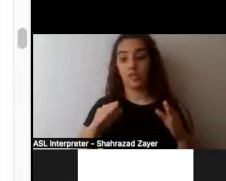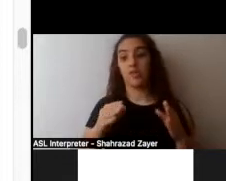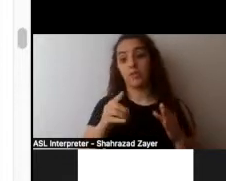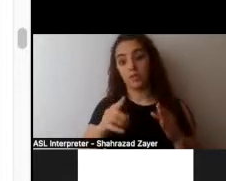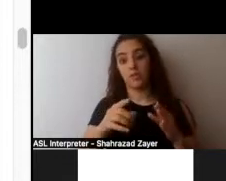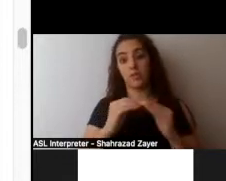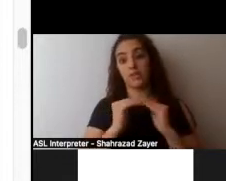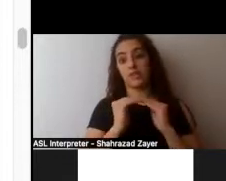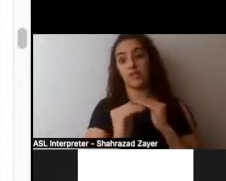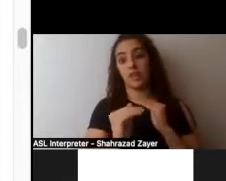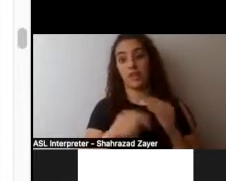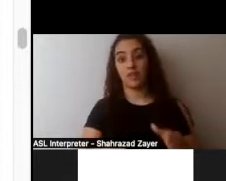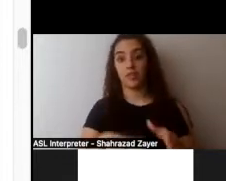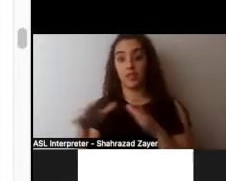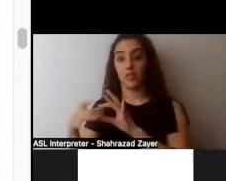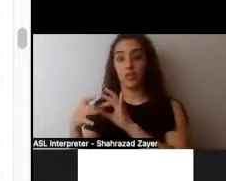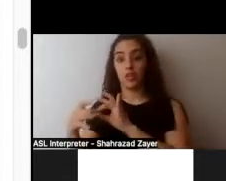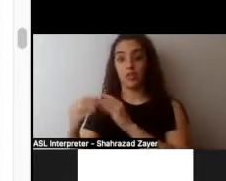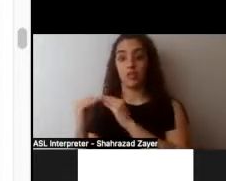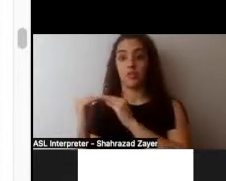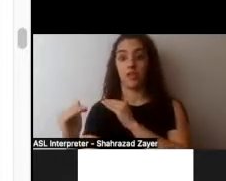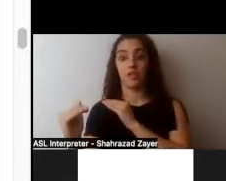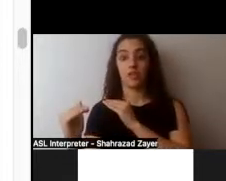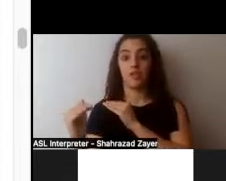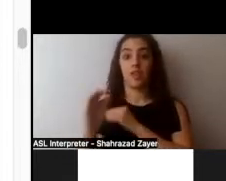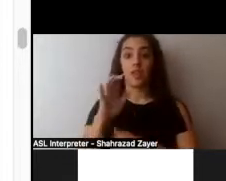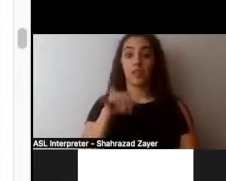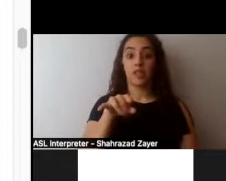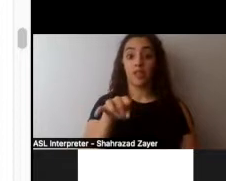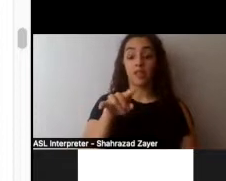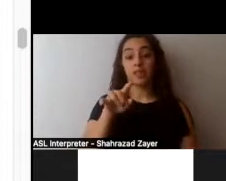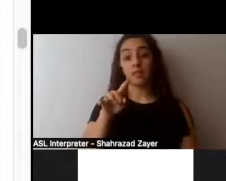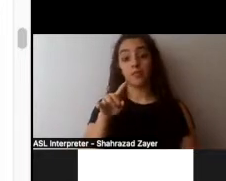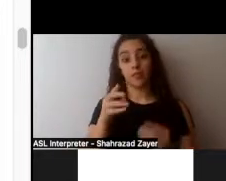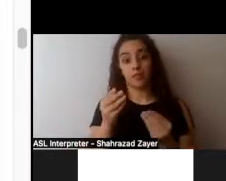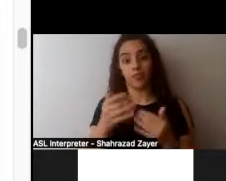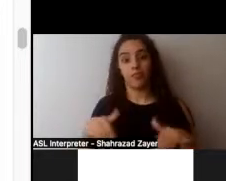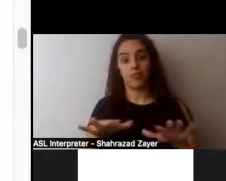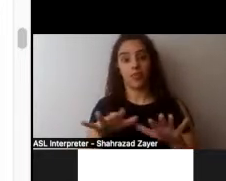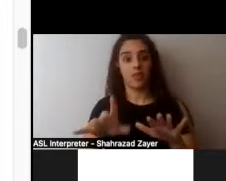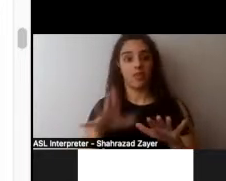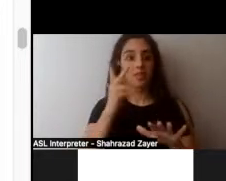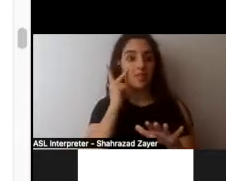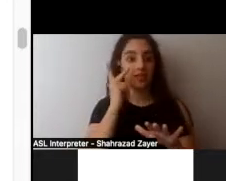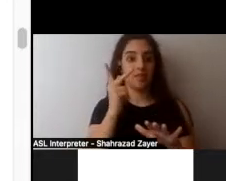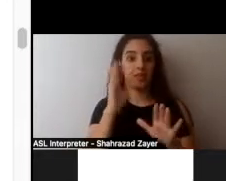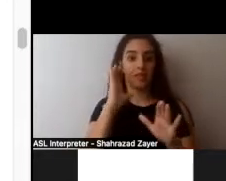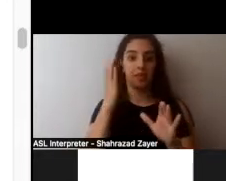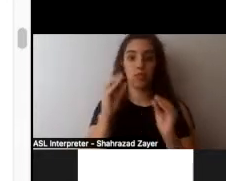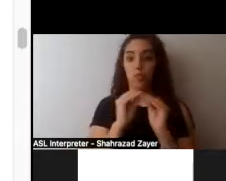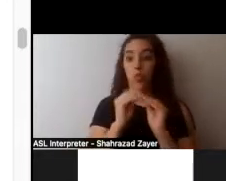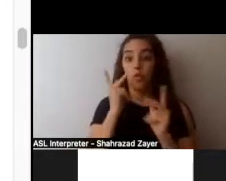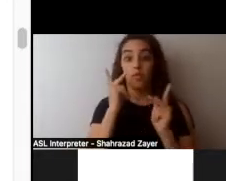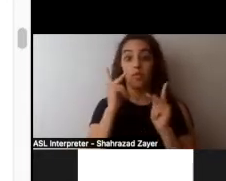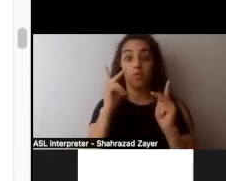This is mapping the territory, as it were, to make it more visible. And this gives us